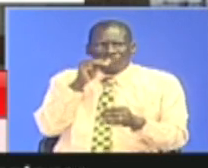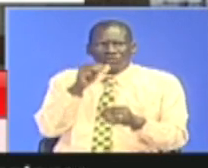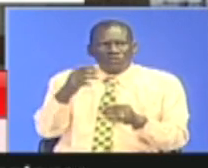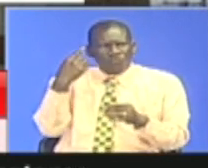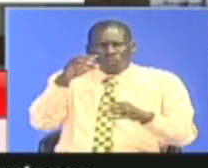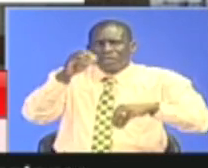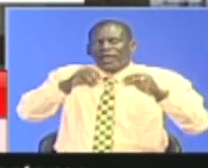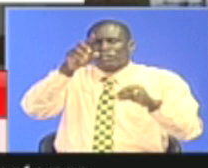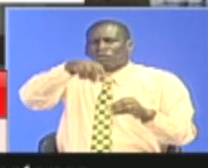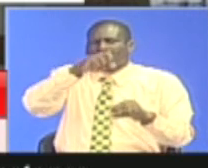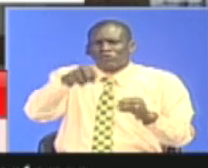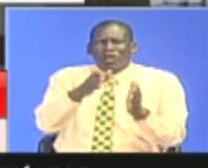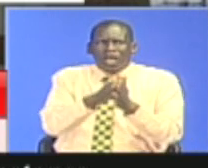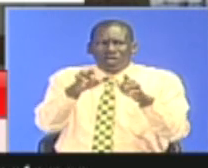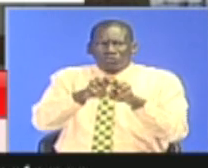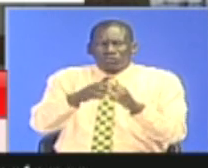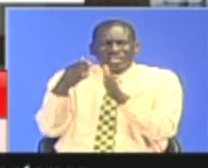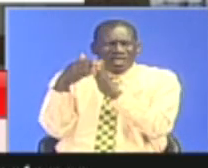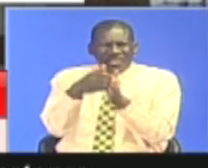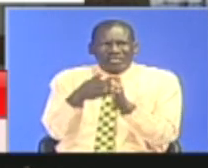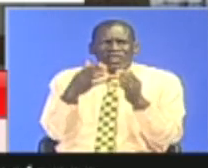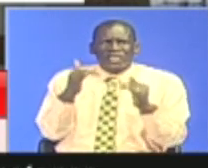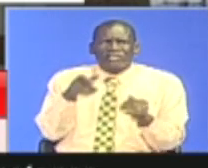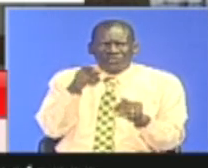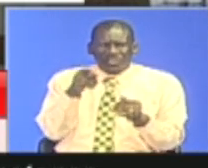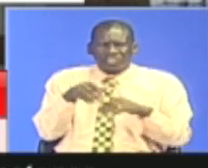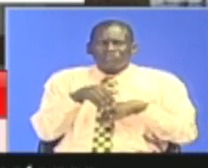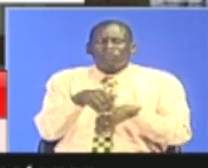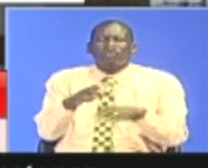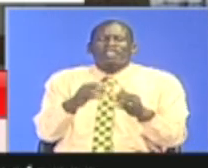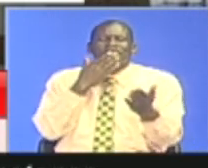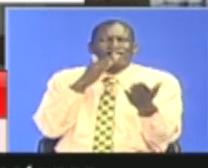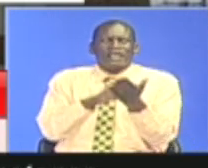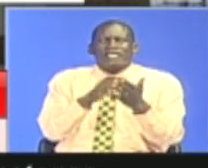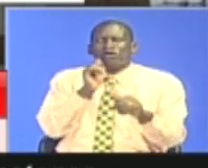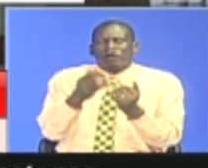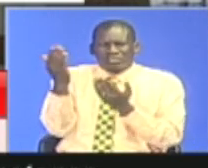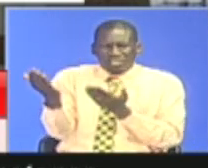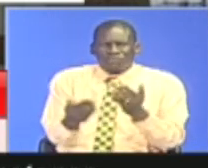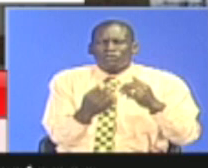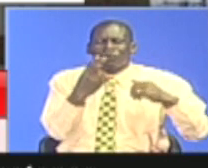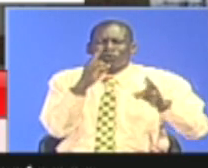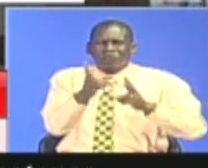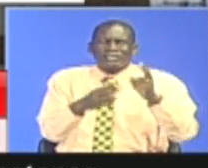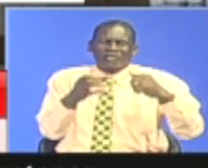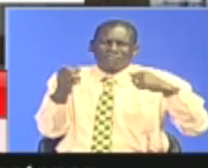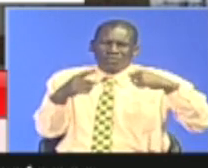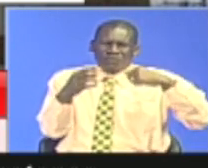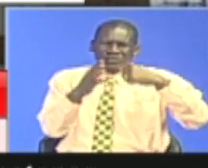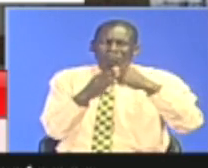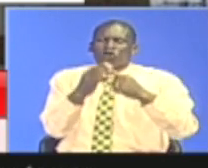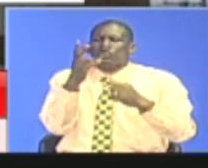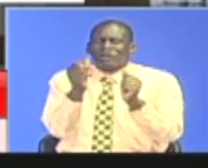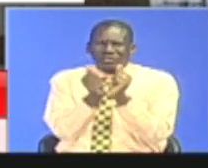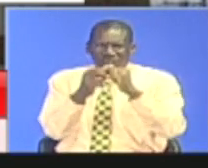electoral offences and also hacking. Well, this in line with the letter that he received on the 22nd of September